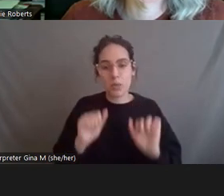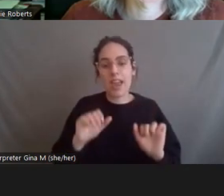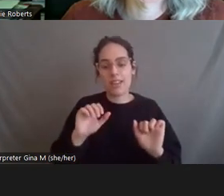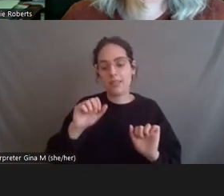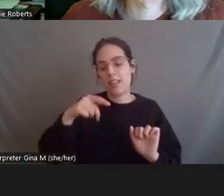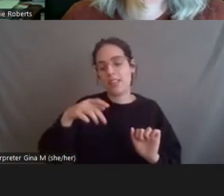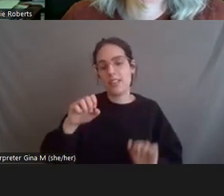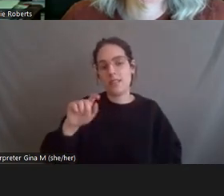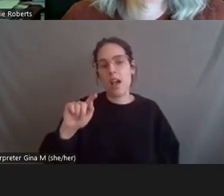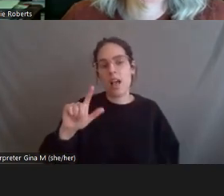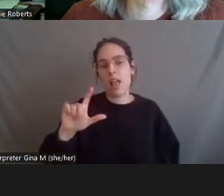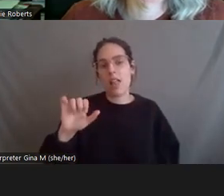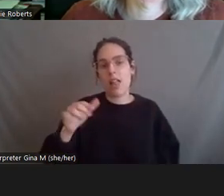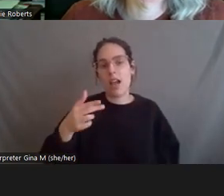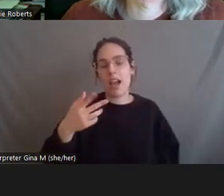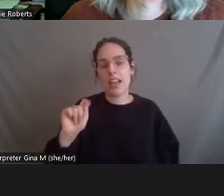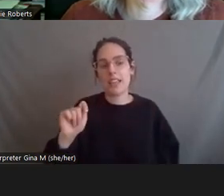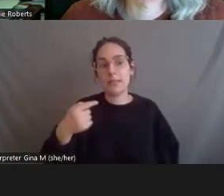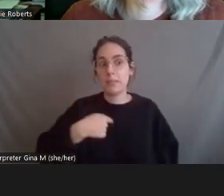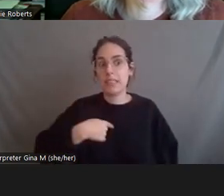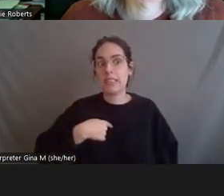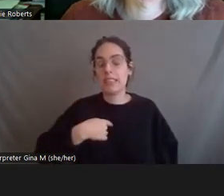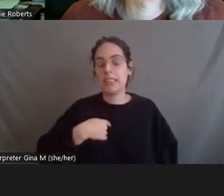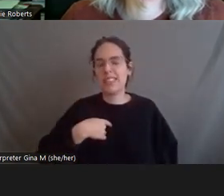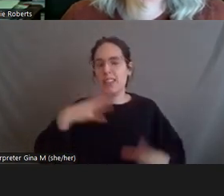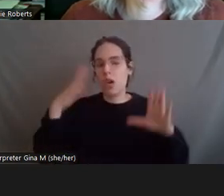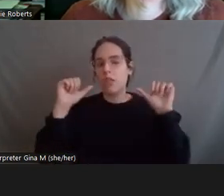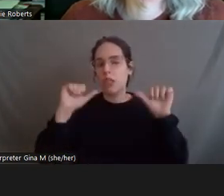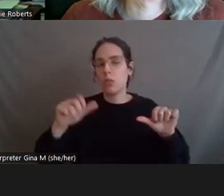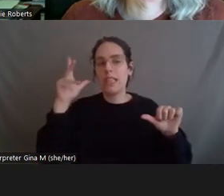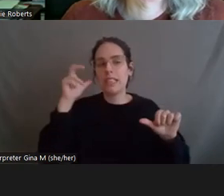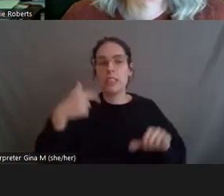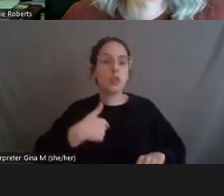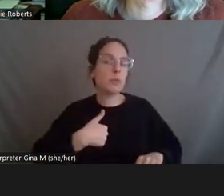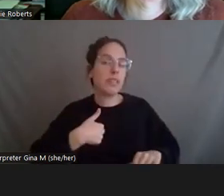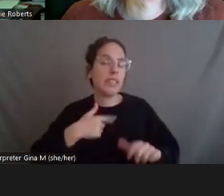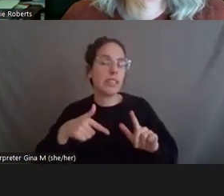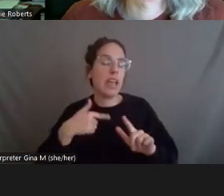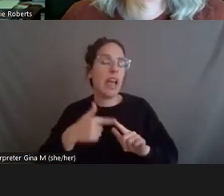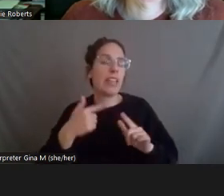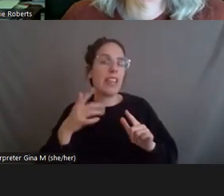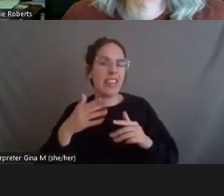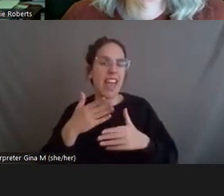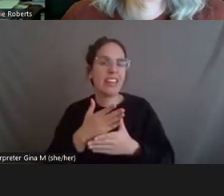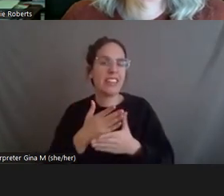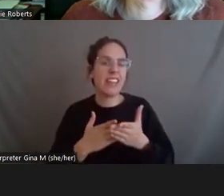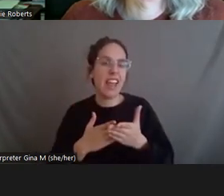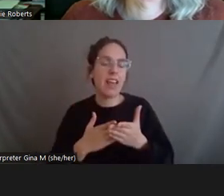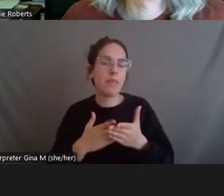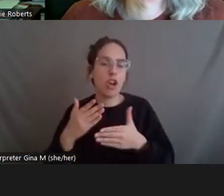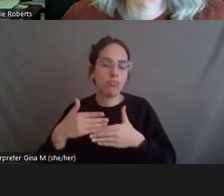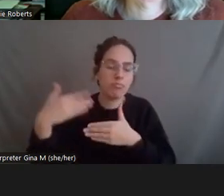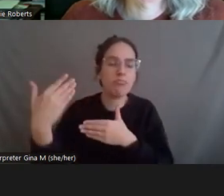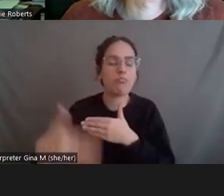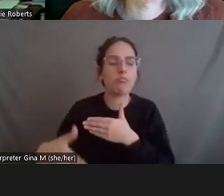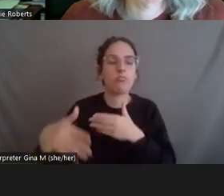hopefully you'll be able to hear me. And then when we get into that next portion, we can always go back and look at